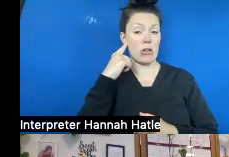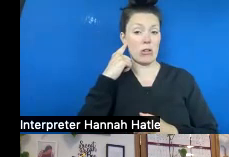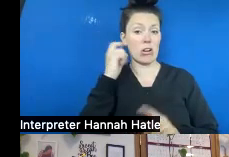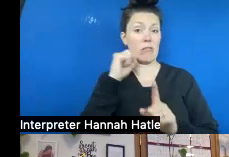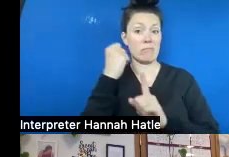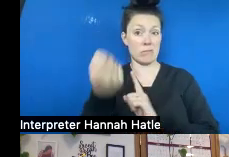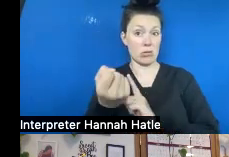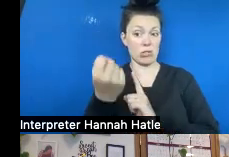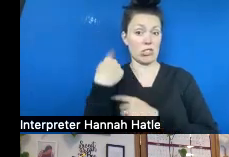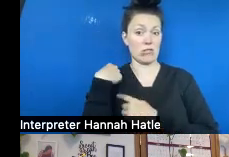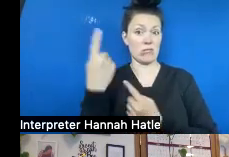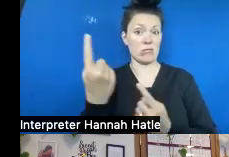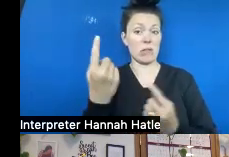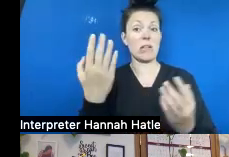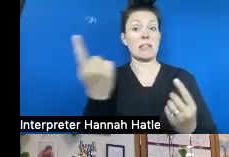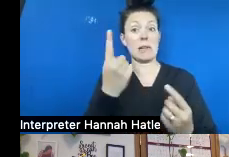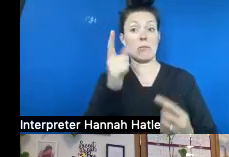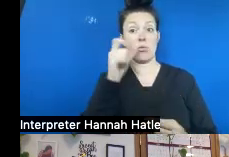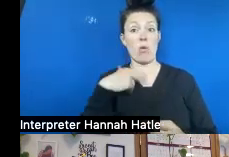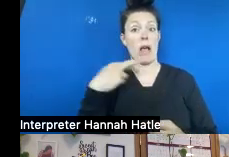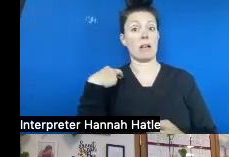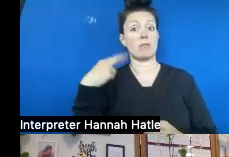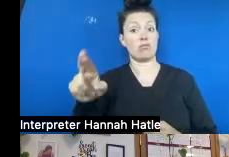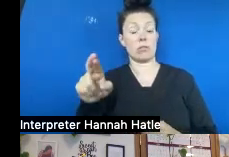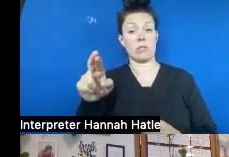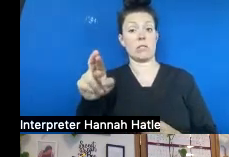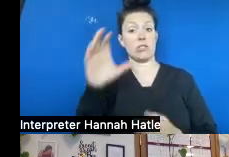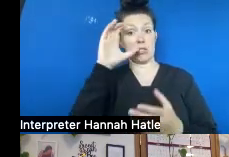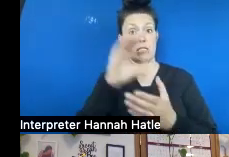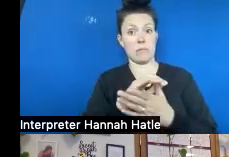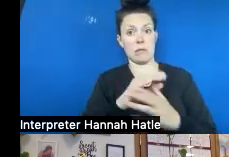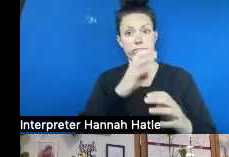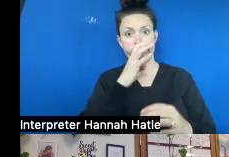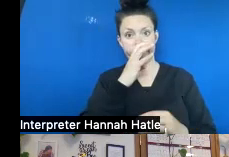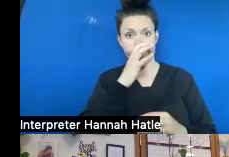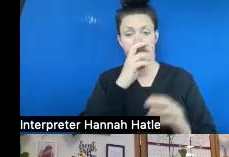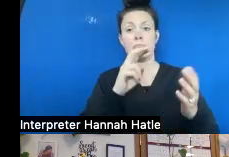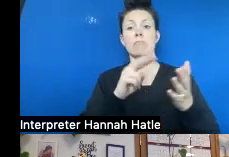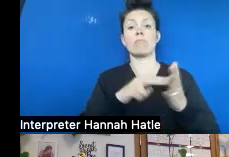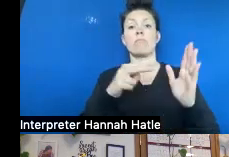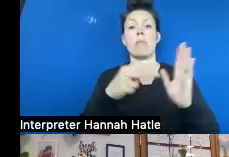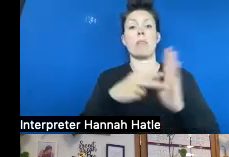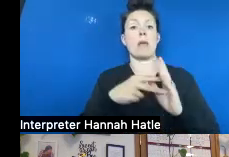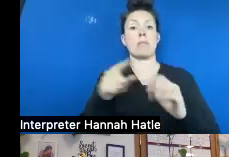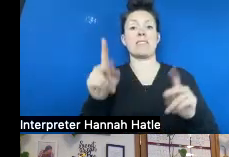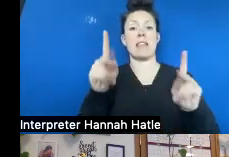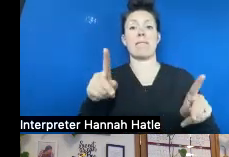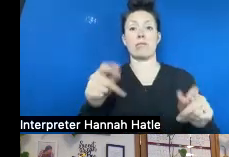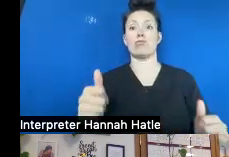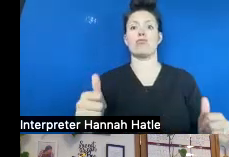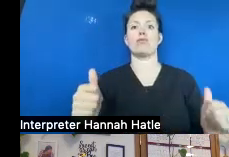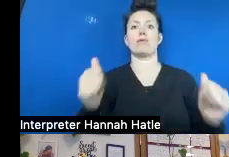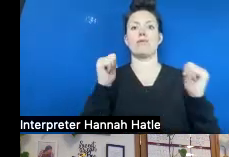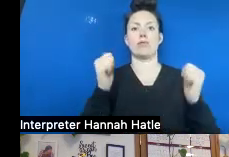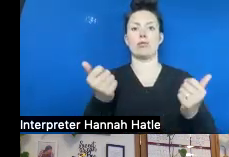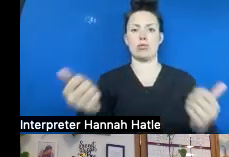where somebody's religious beliefs were very rigid and not accepting, and they have refused to provide services or